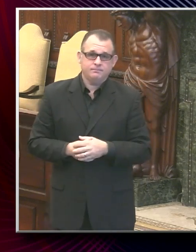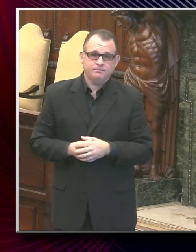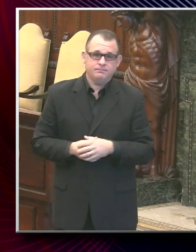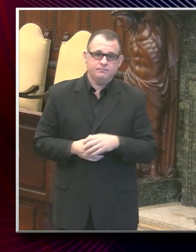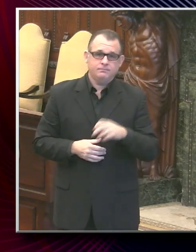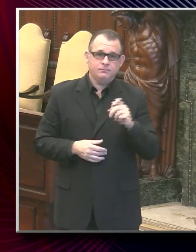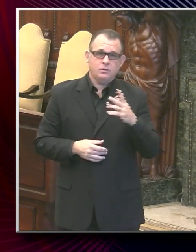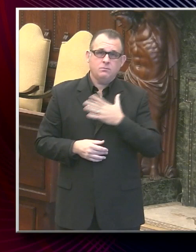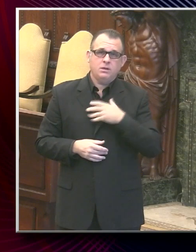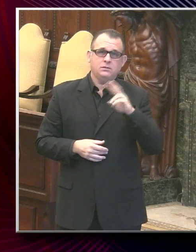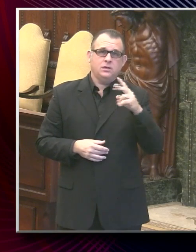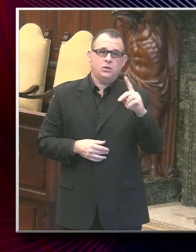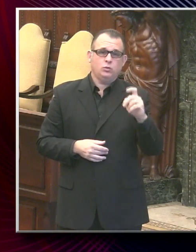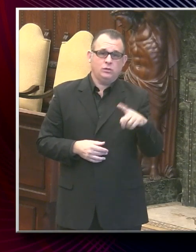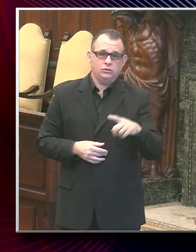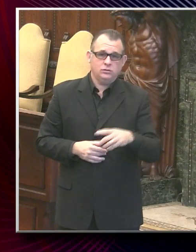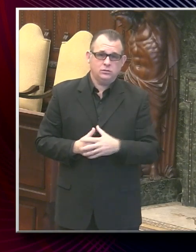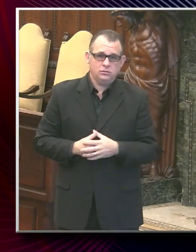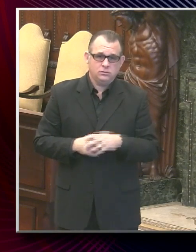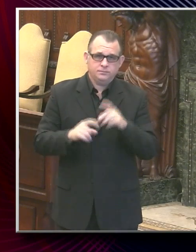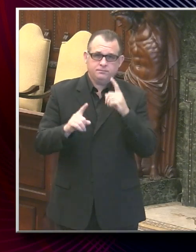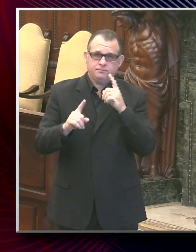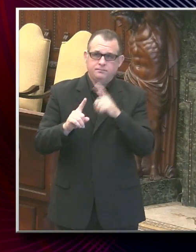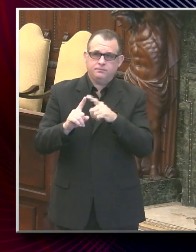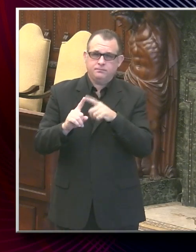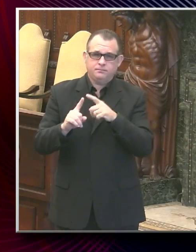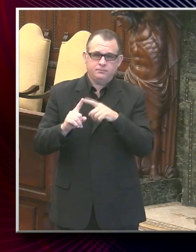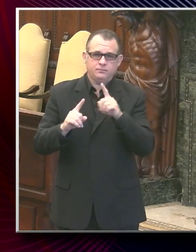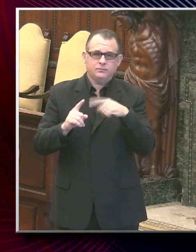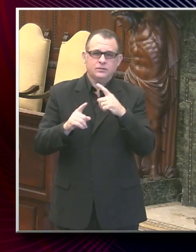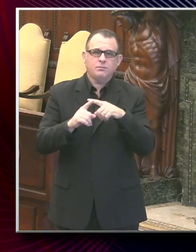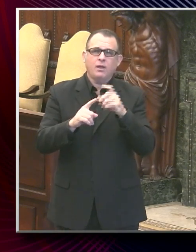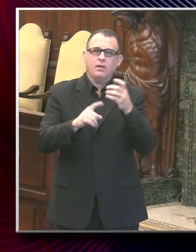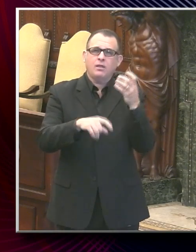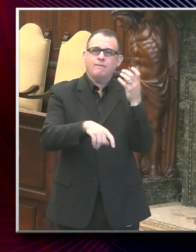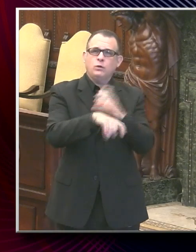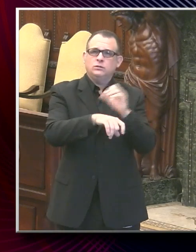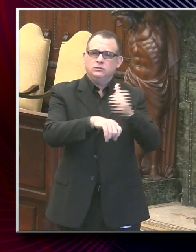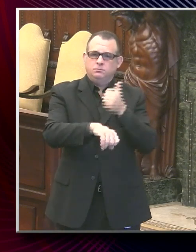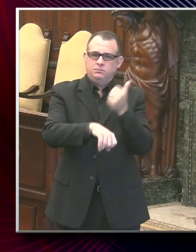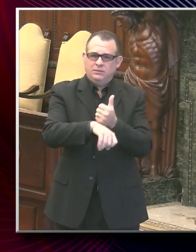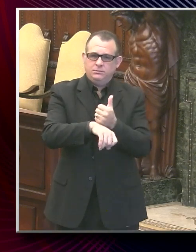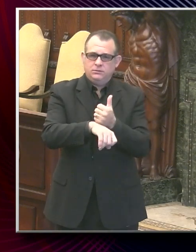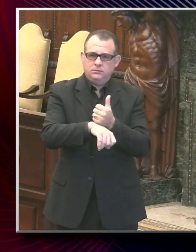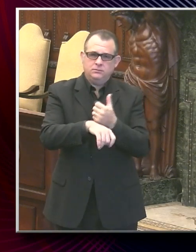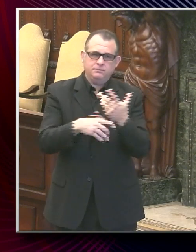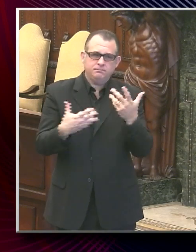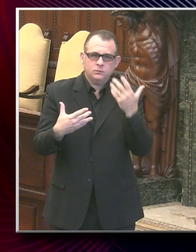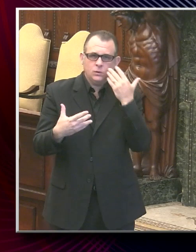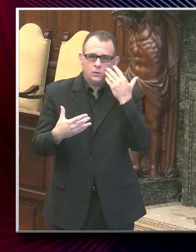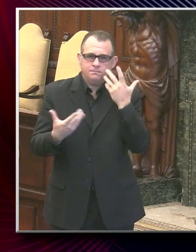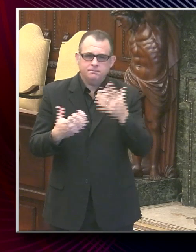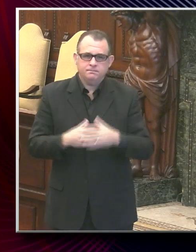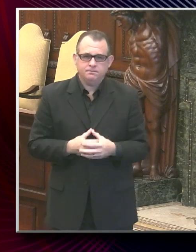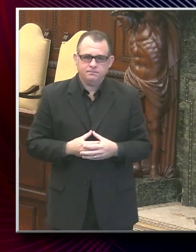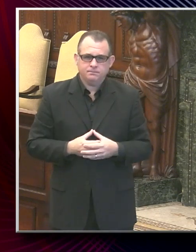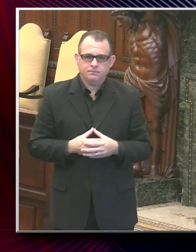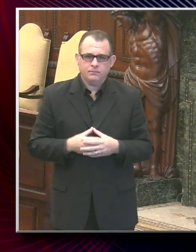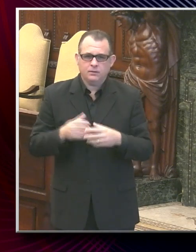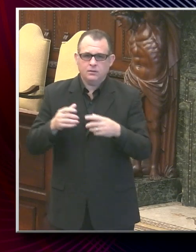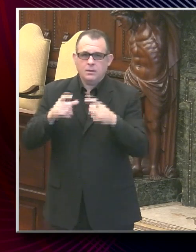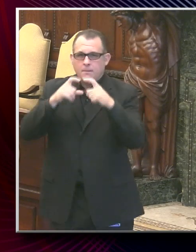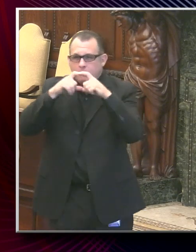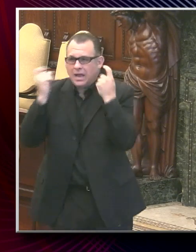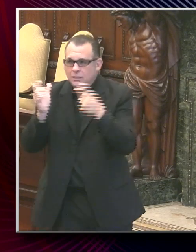question revolves around enforcement of, you know, the mask requirements and different things